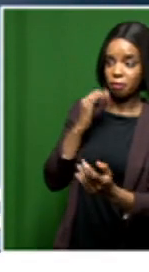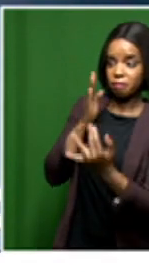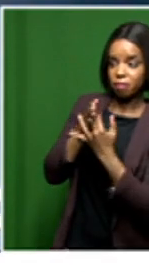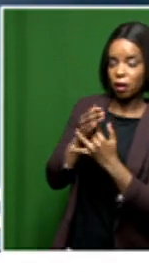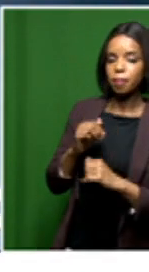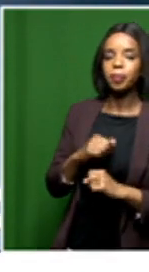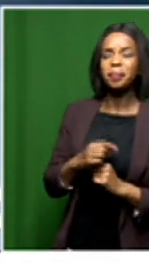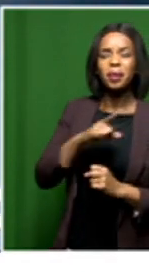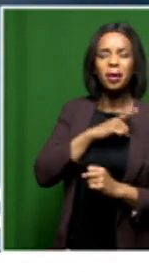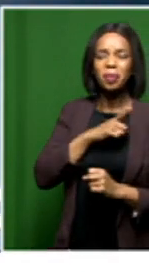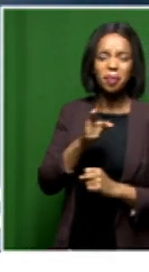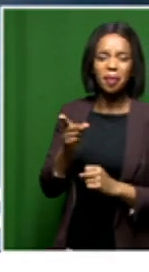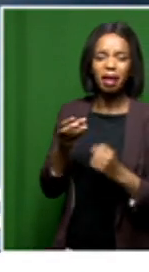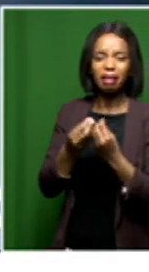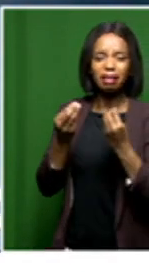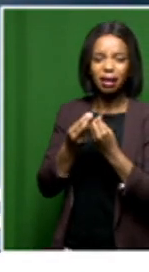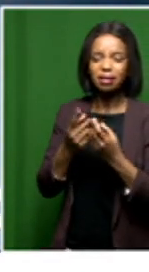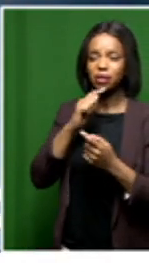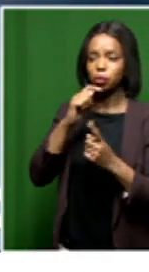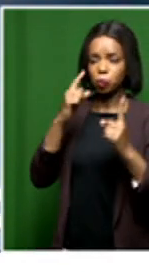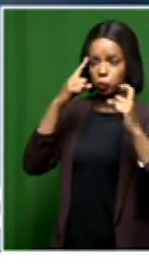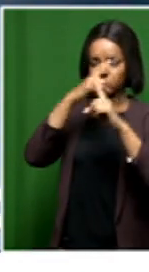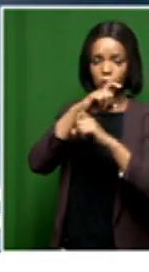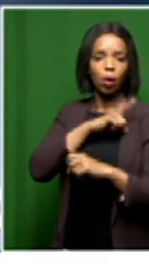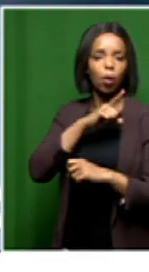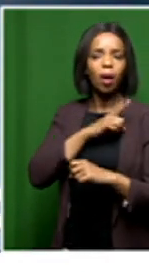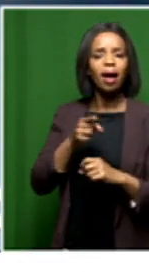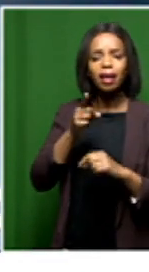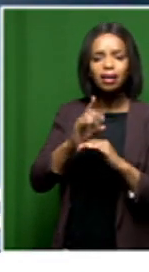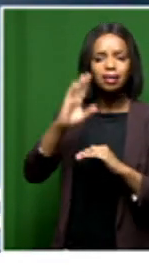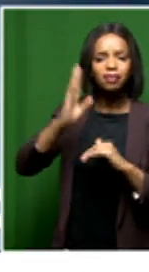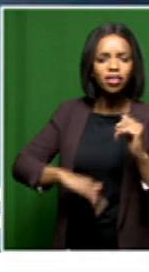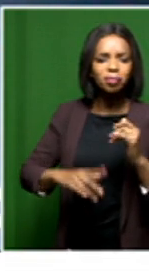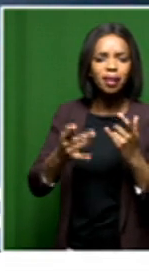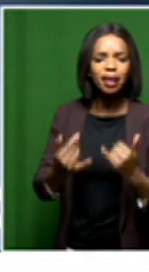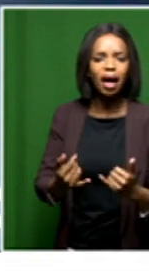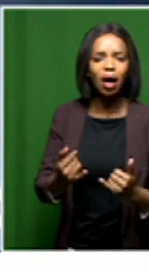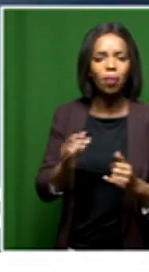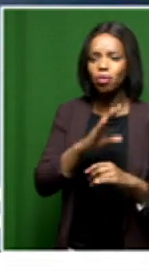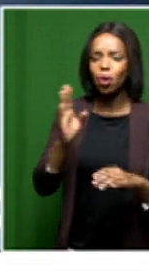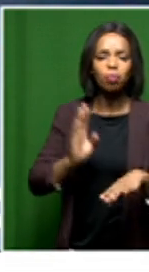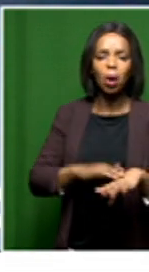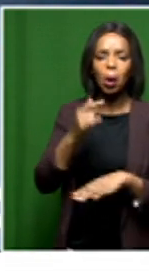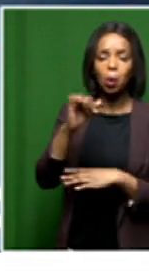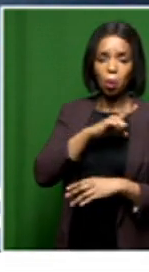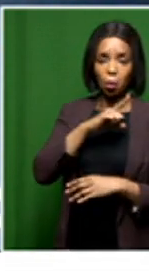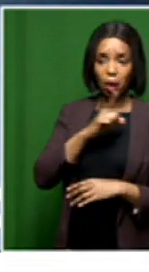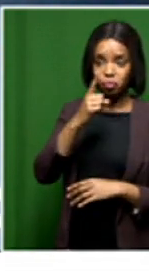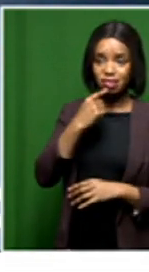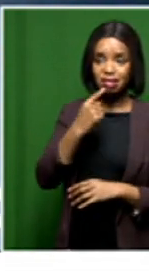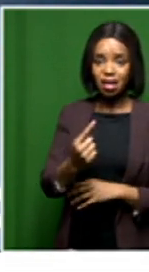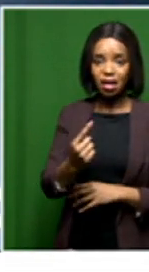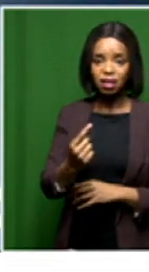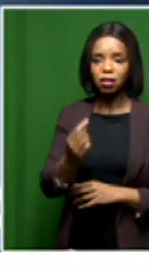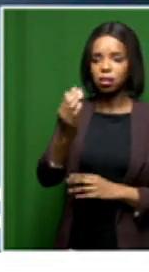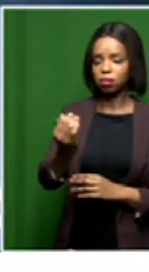complicated. I mean, we don't receive those infringements anymore. I mean, if you look at if you're telling me that we're going to post these infringements, and I don't remember the